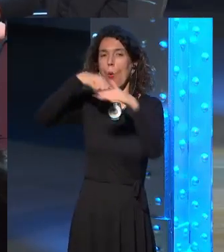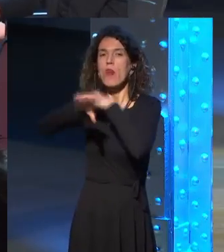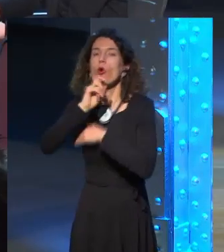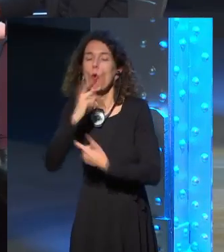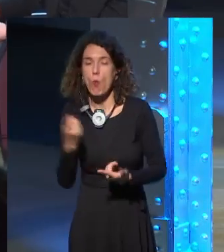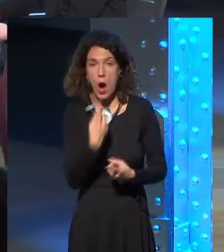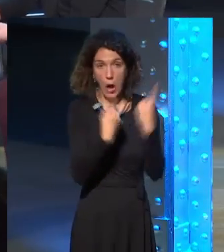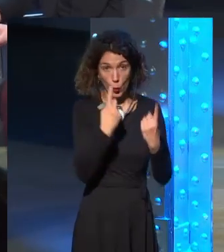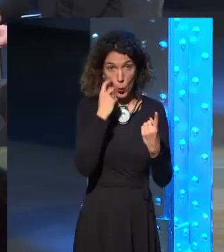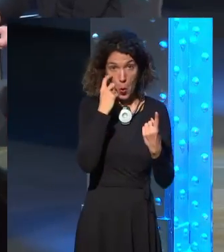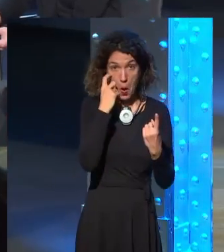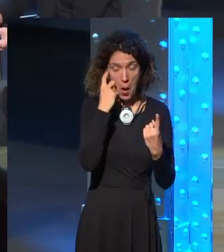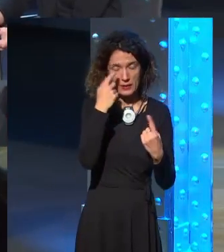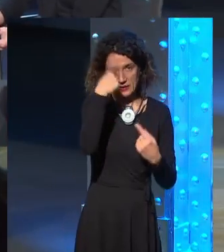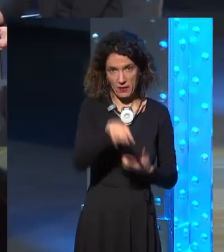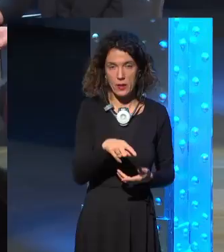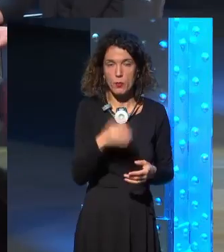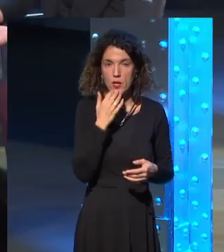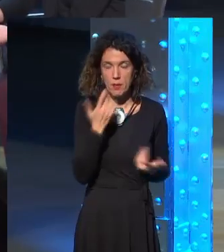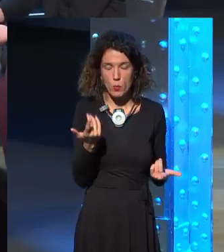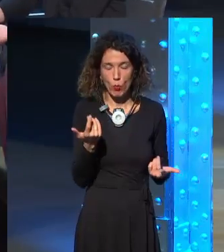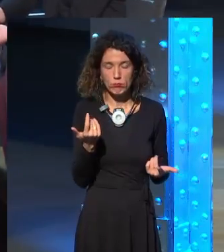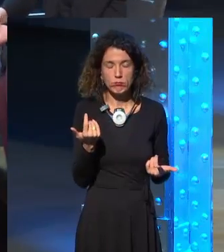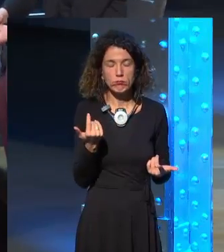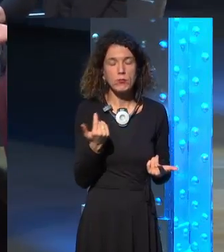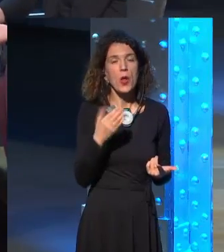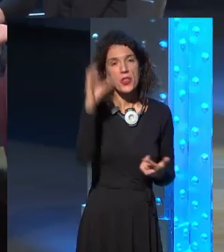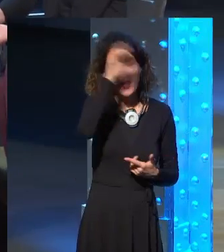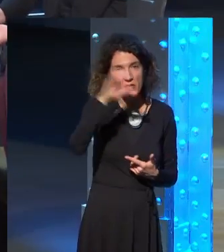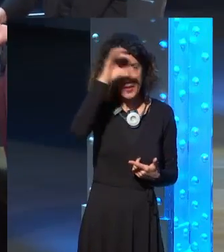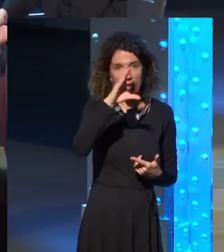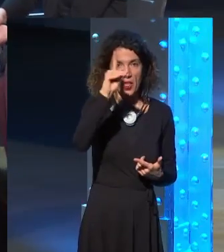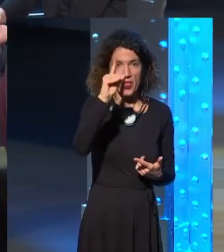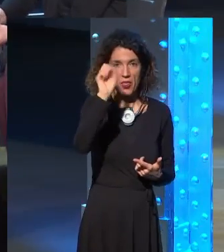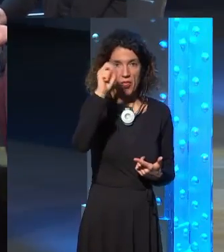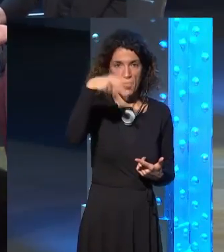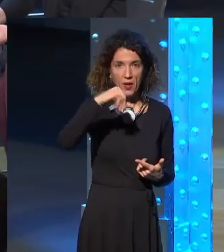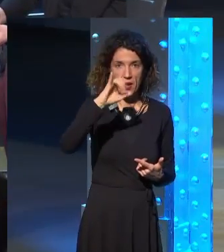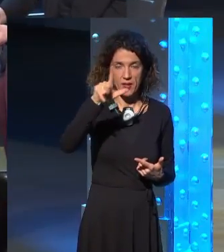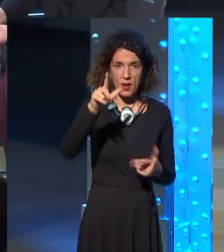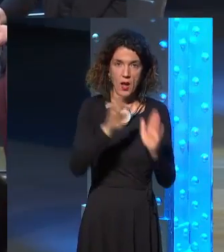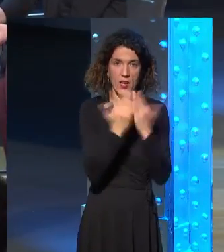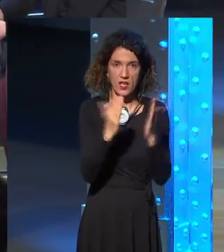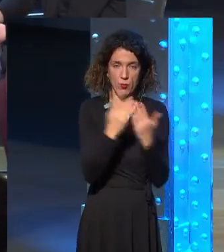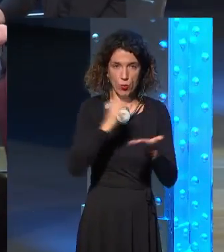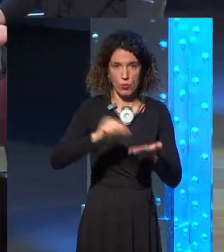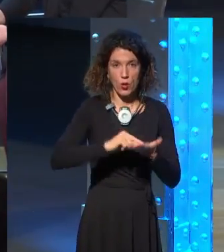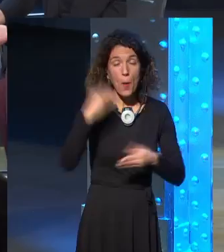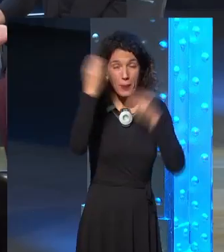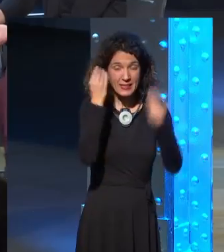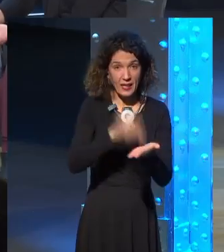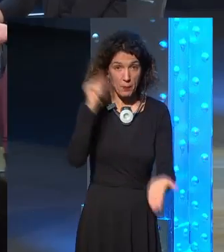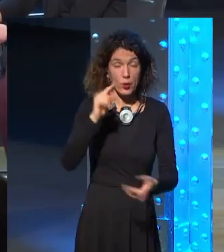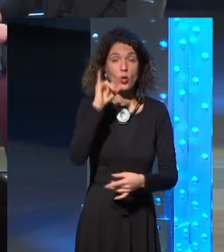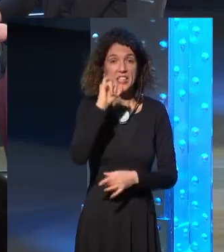the scientist called Daniel Kahneman, who have written a recent book also called Thinking Fast and Slow. And he's